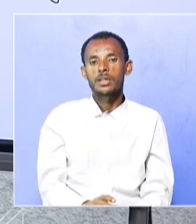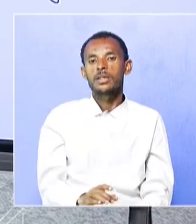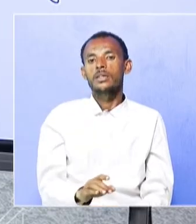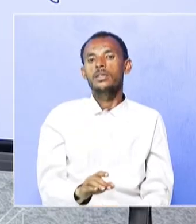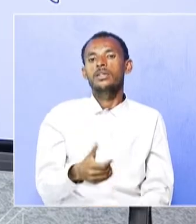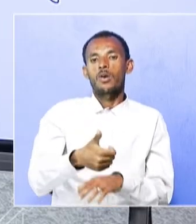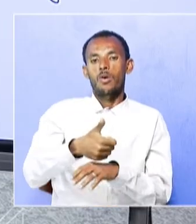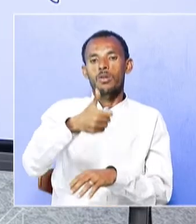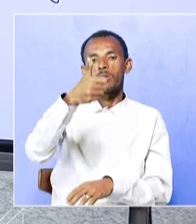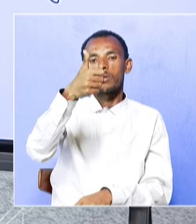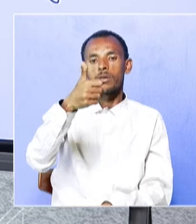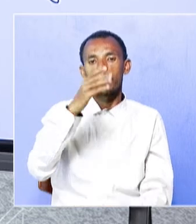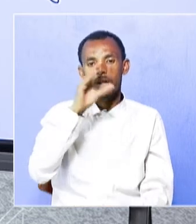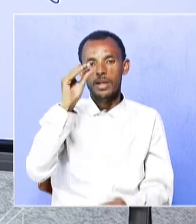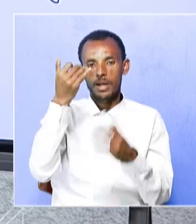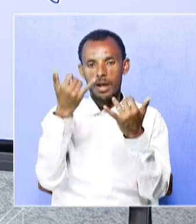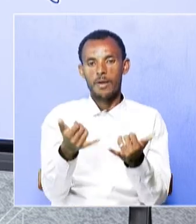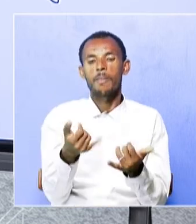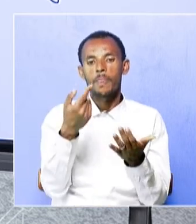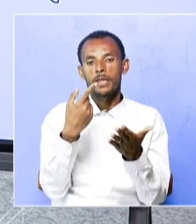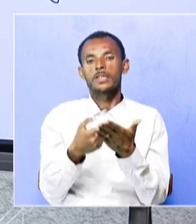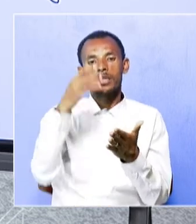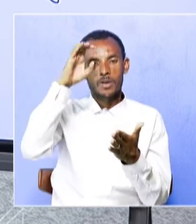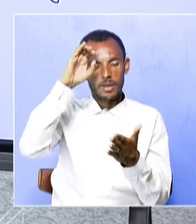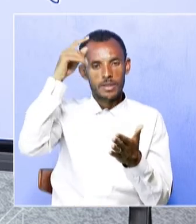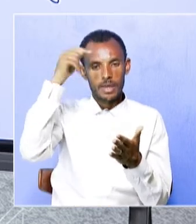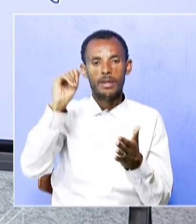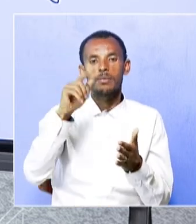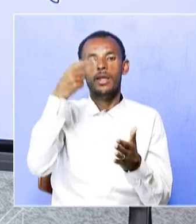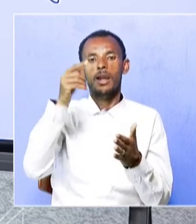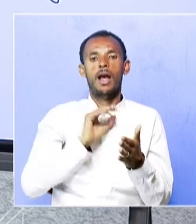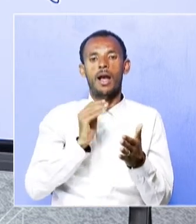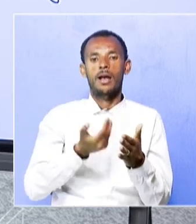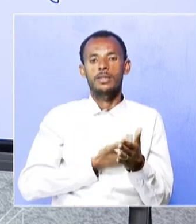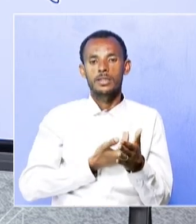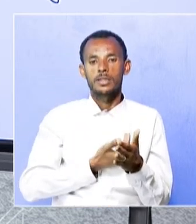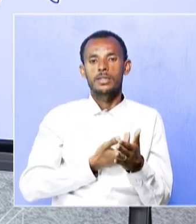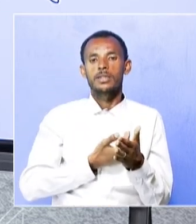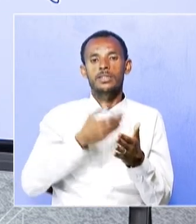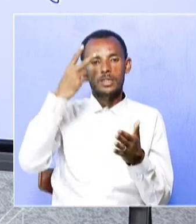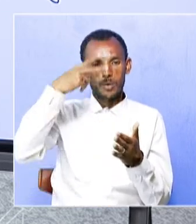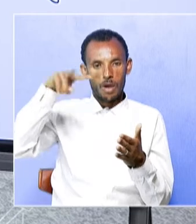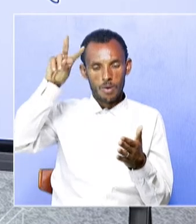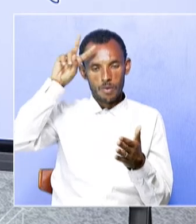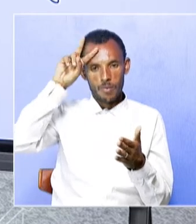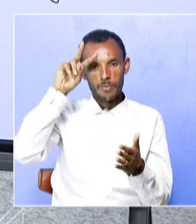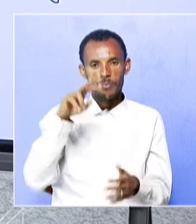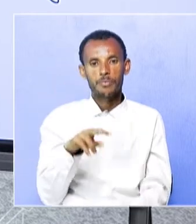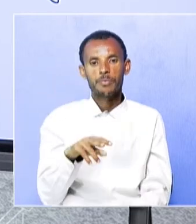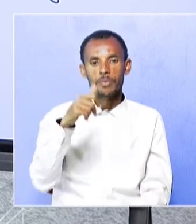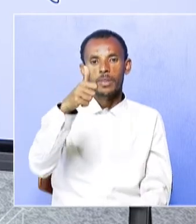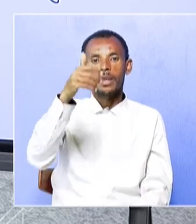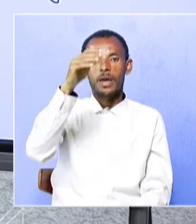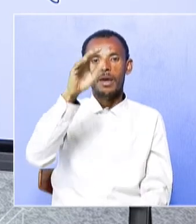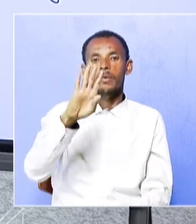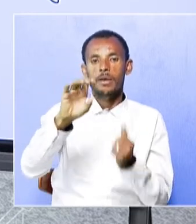the altitude. Now, this Euclid's theorem tells us the square of, okay, AB